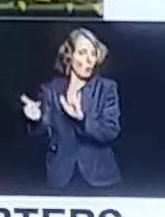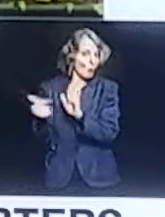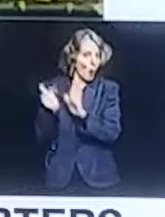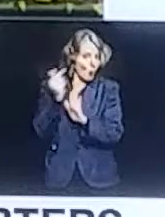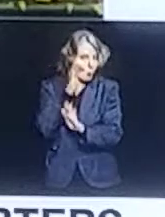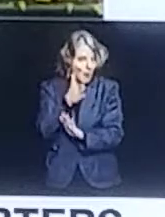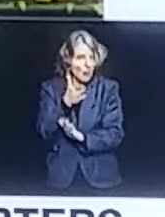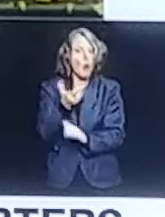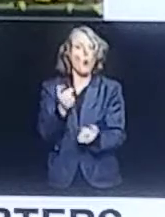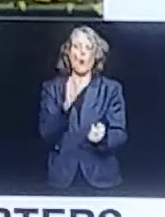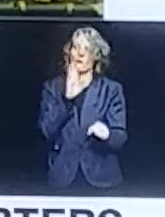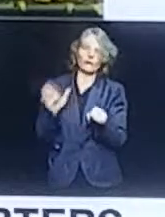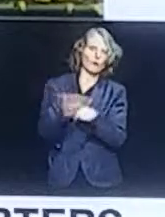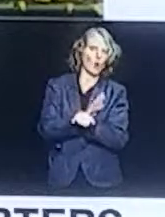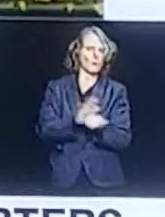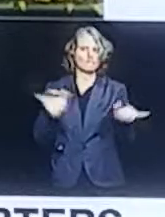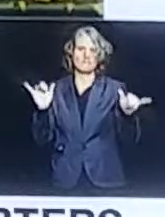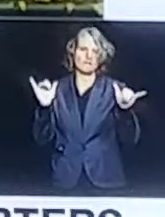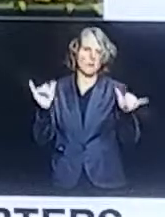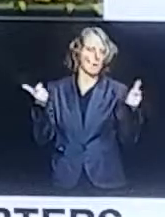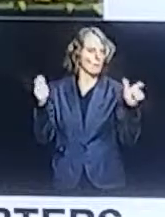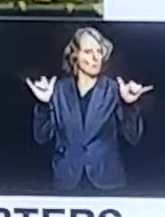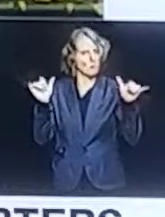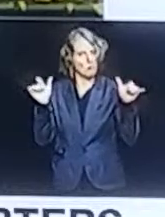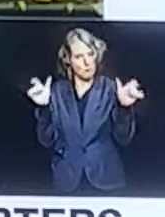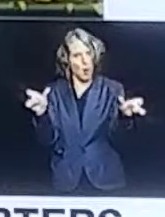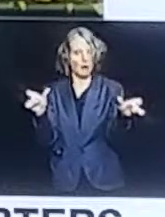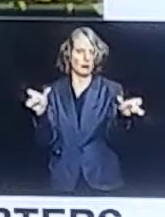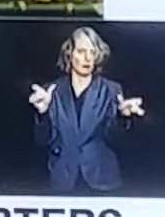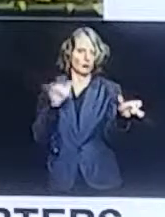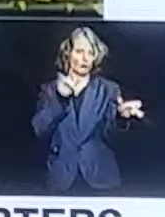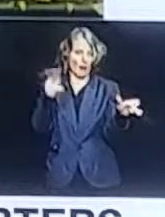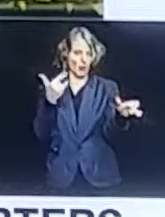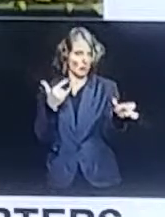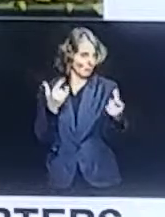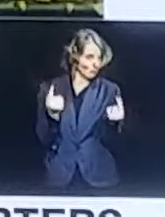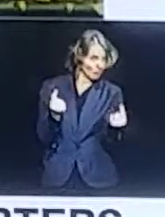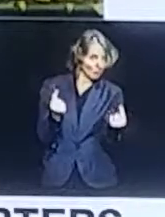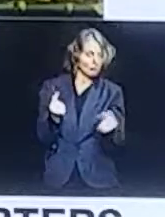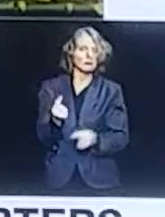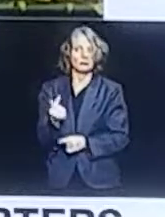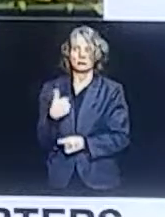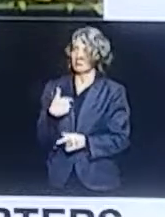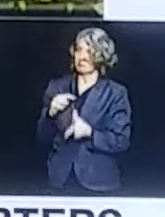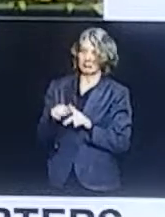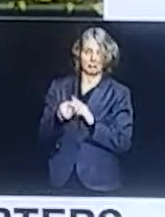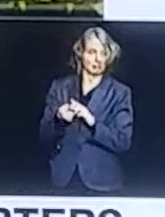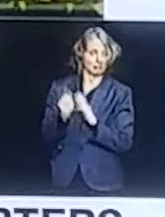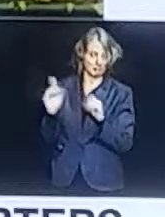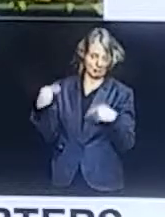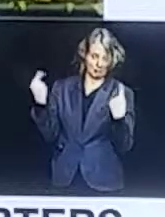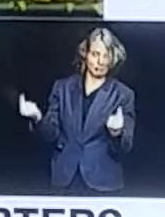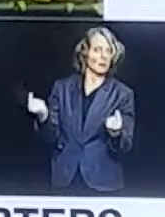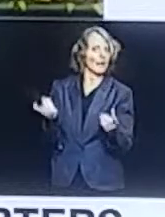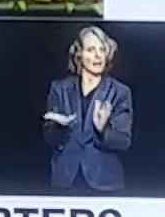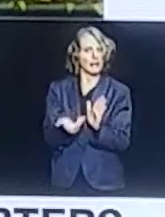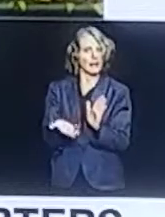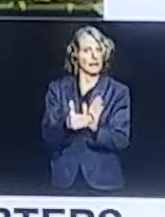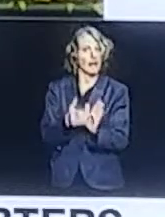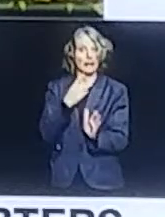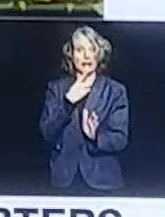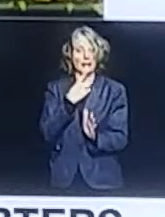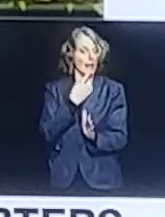that withstand a charge challenge? As we said from the very beginning, we will do whatever it takes to keep Canadians safe based